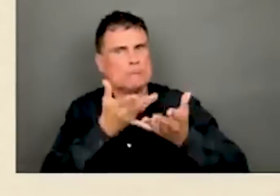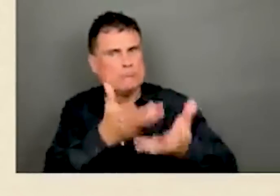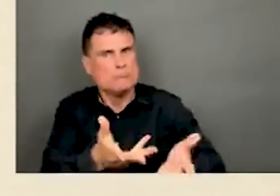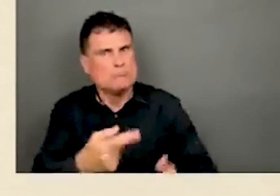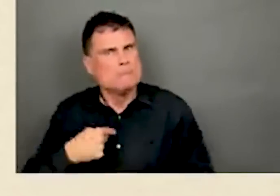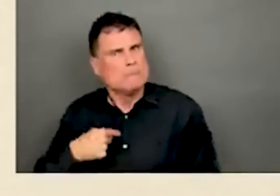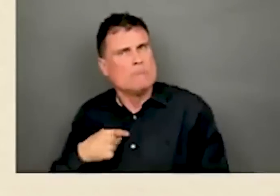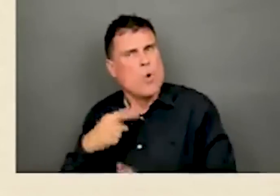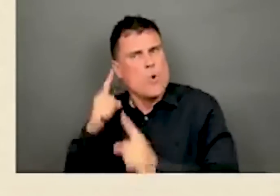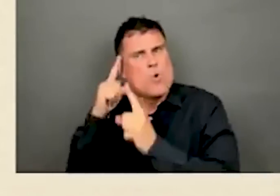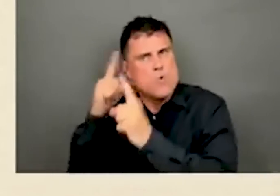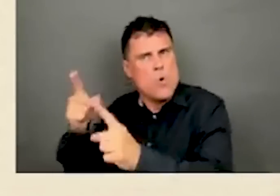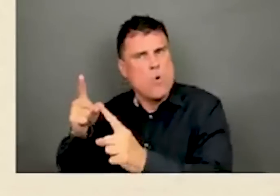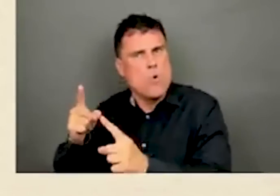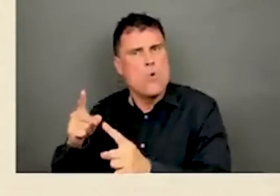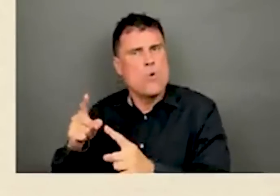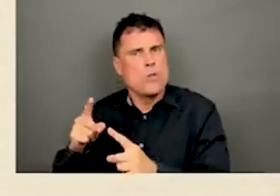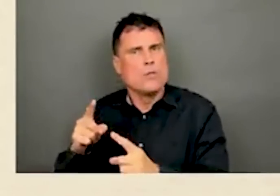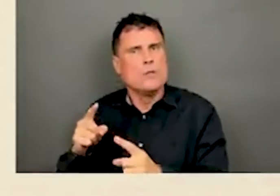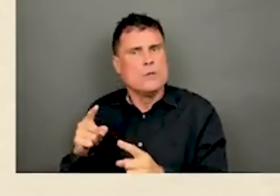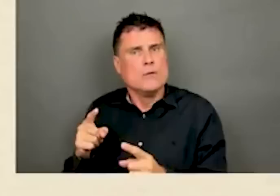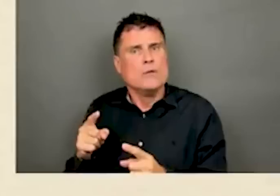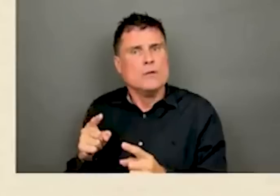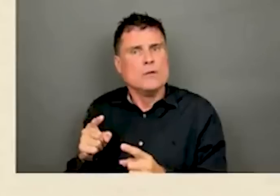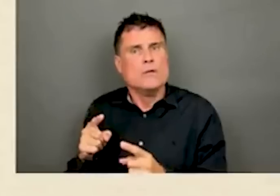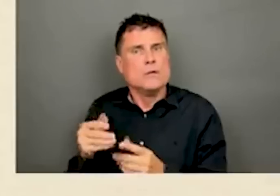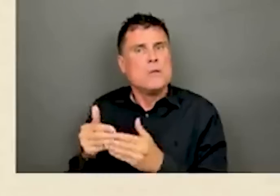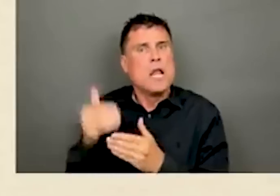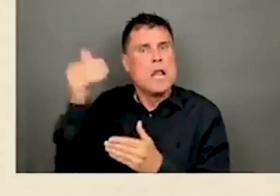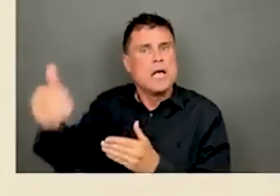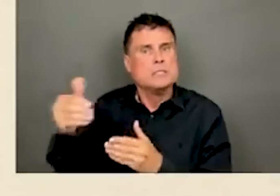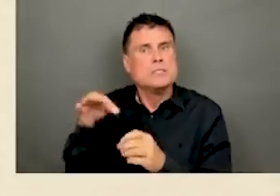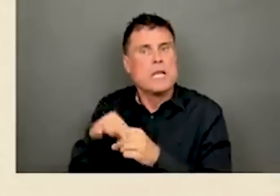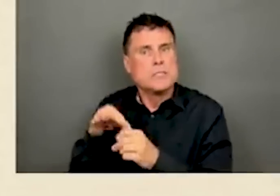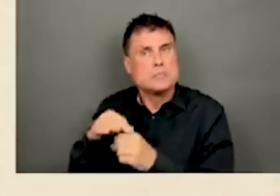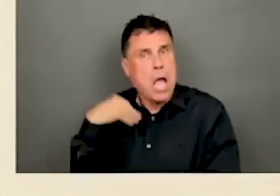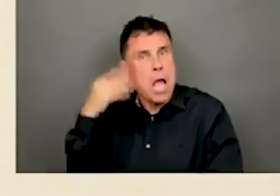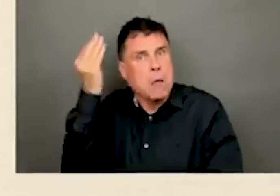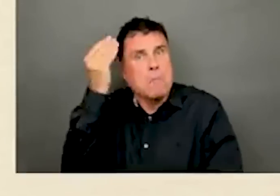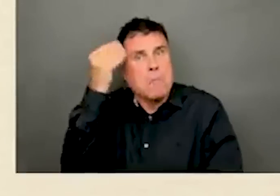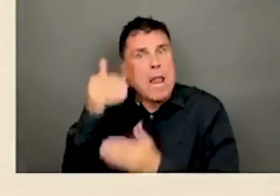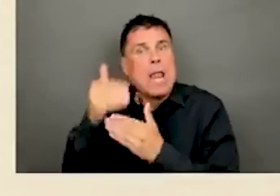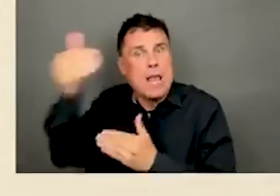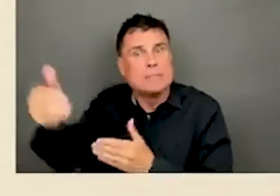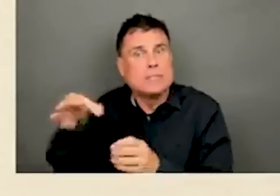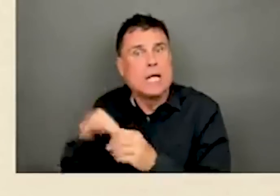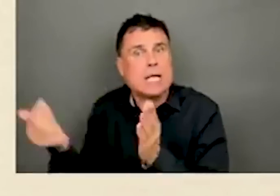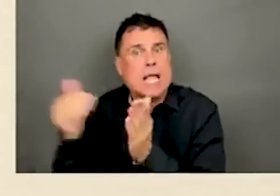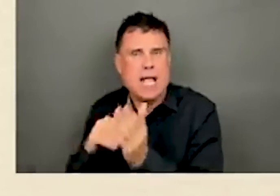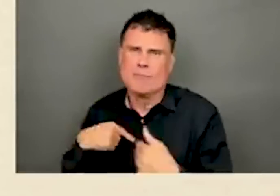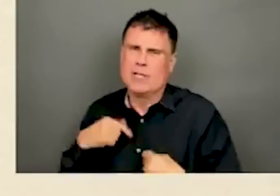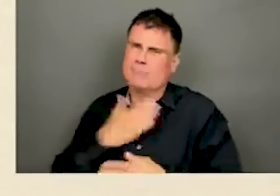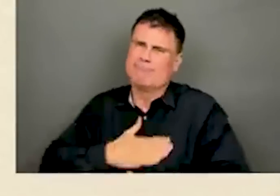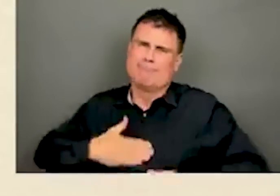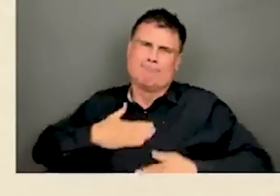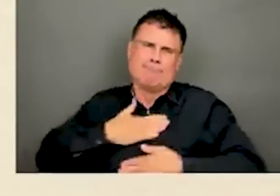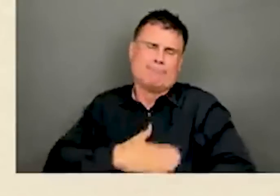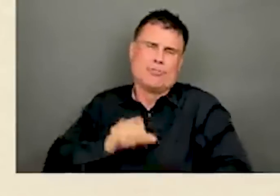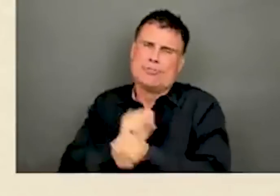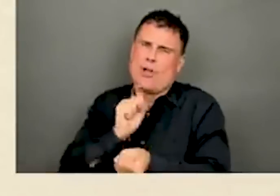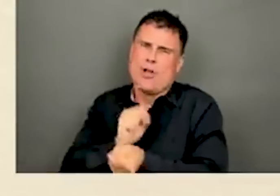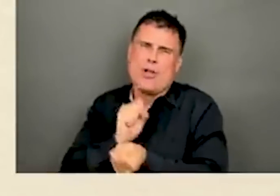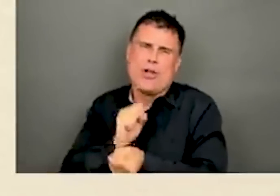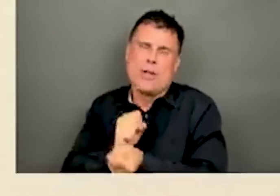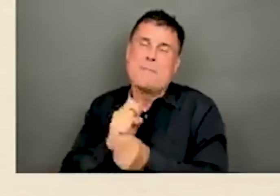and prosecuting the next election. That was my plan. I love the work, but the cancer diagnosis